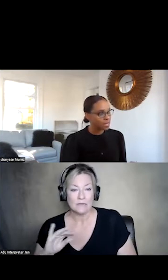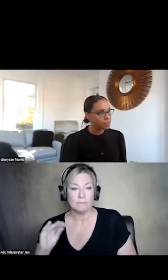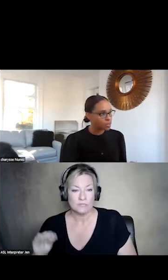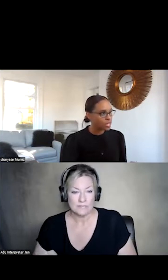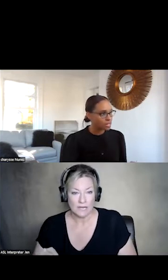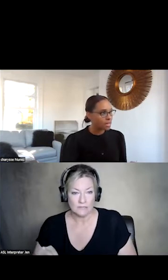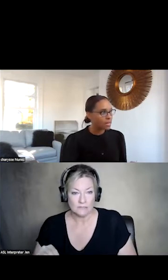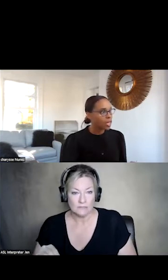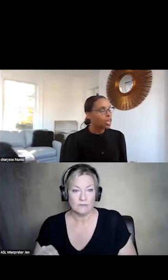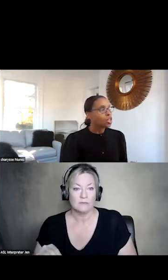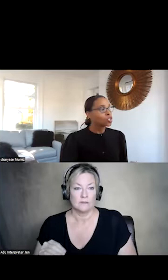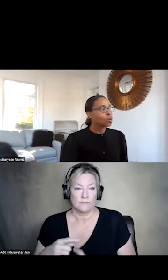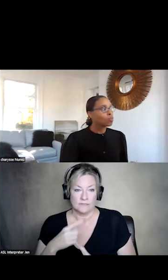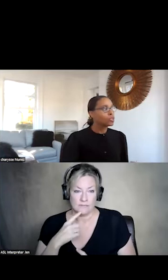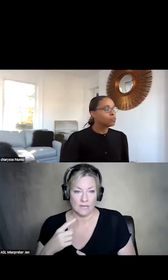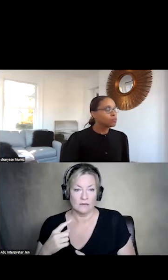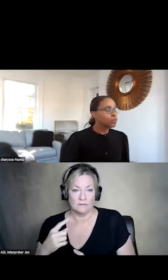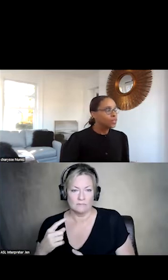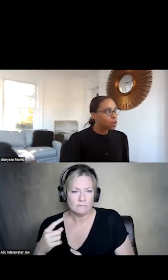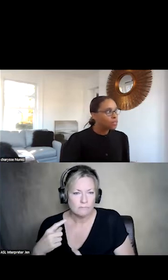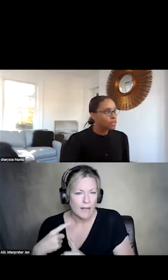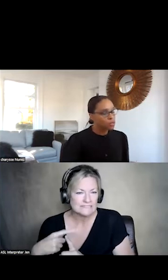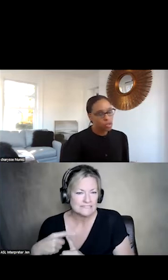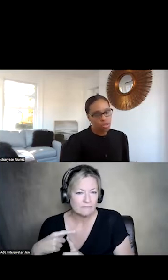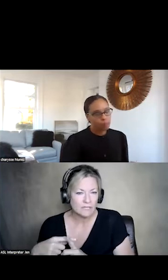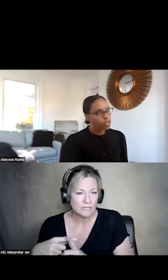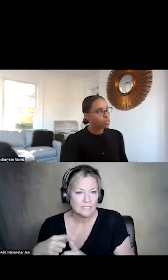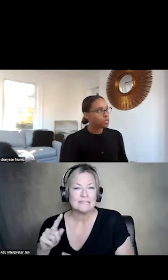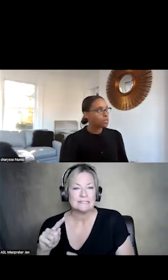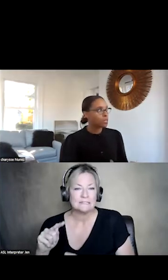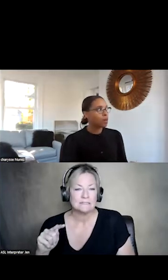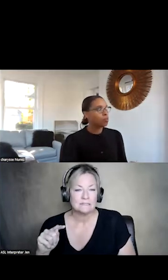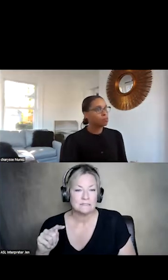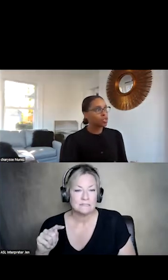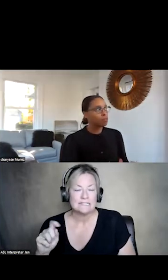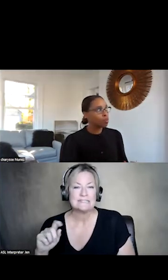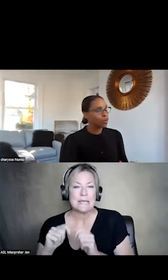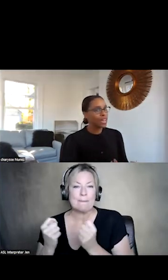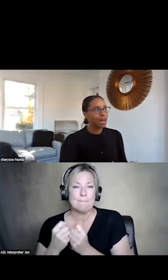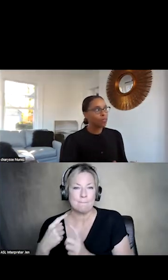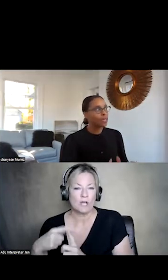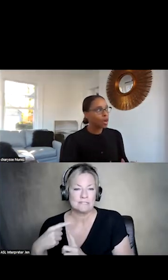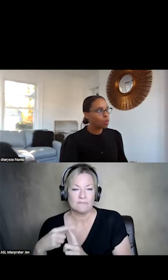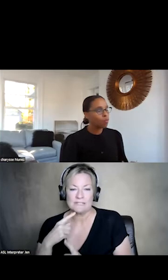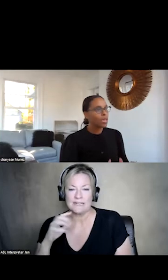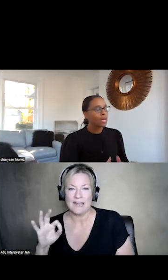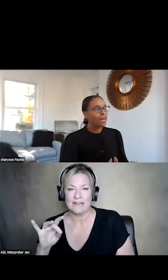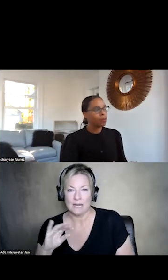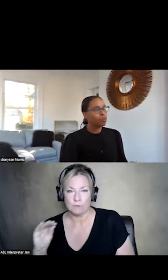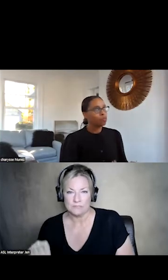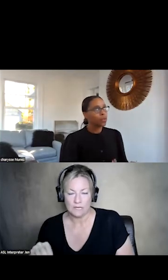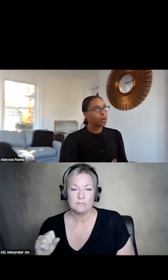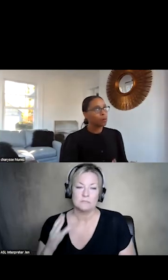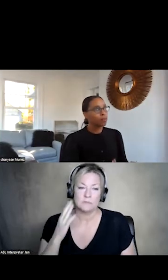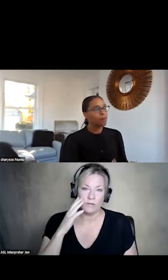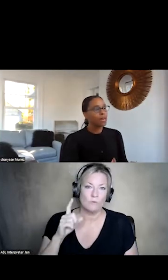that 11% saying. So we know that there's huge opportunities to help support how they cope,